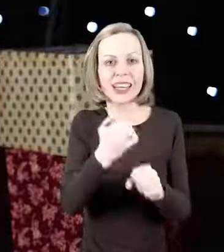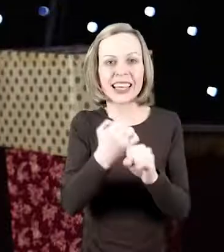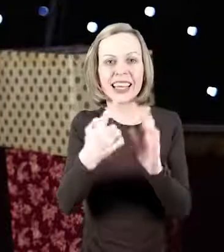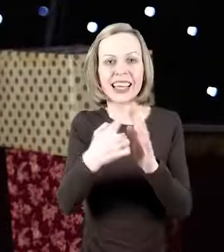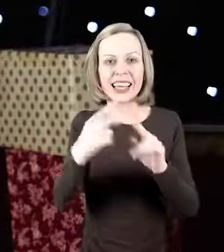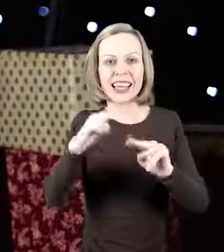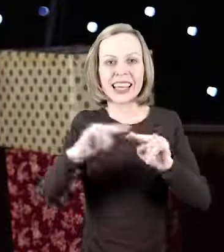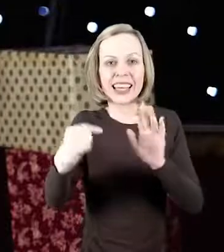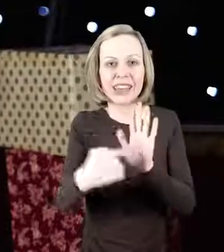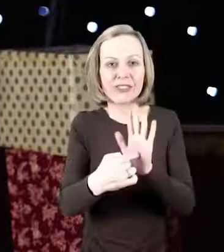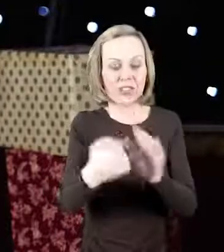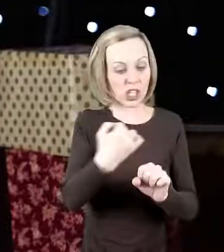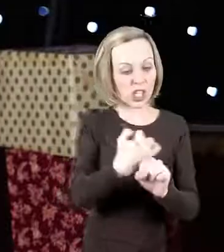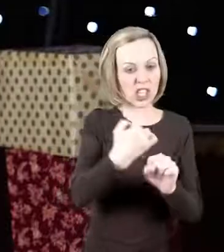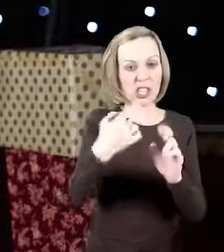word gift,